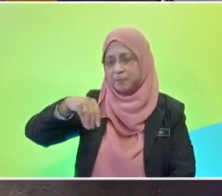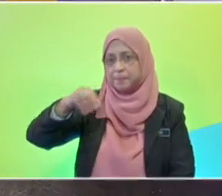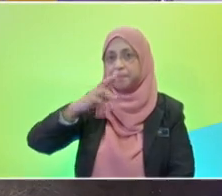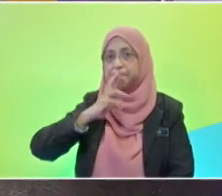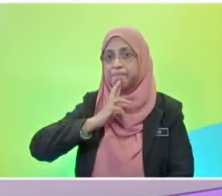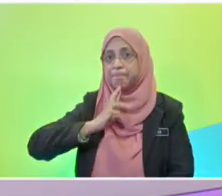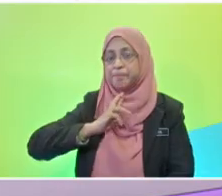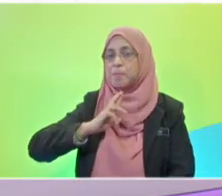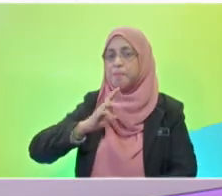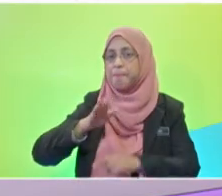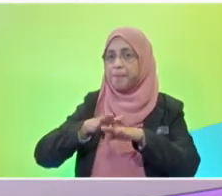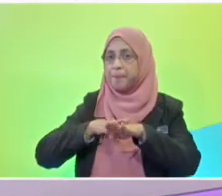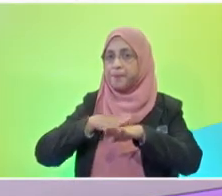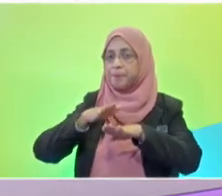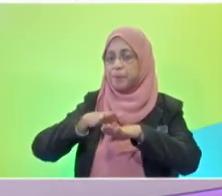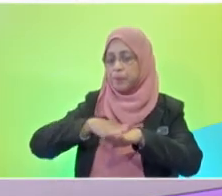slowly.